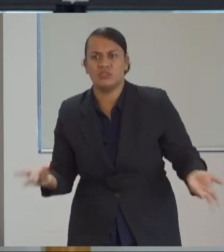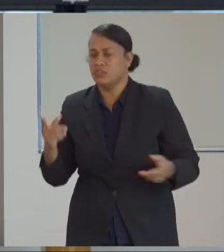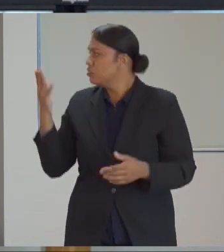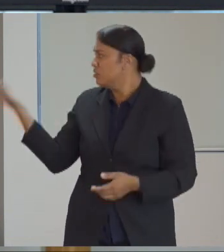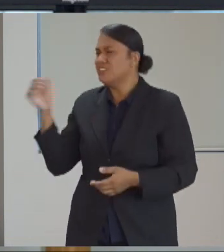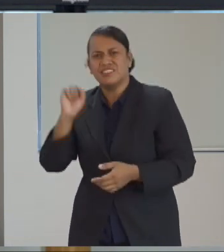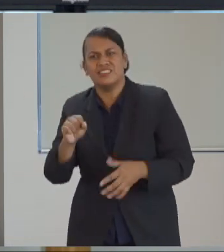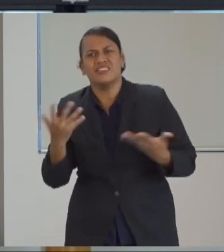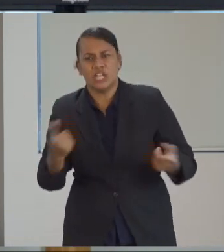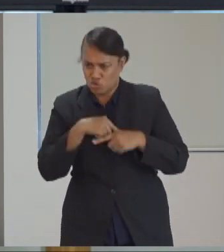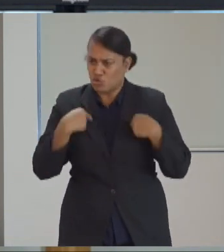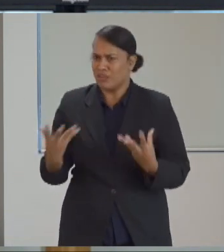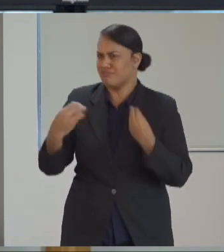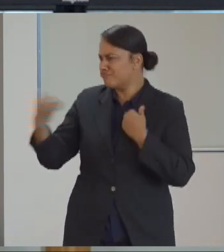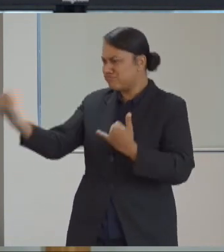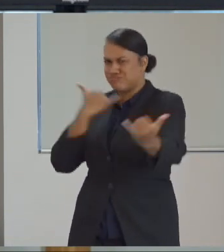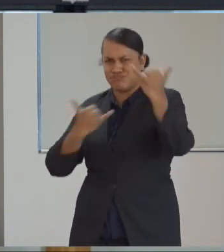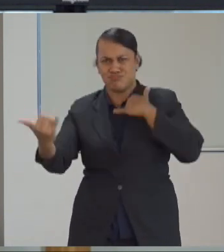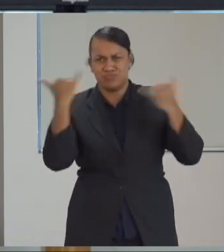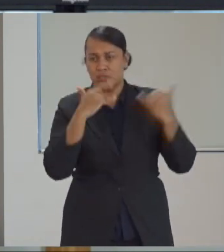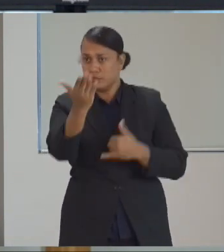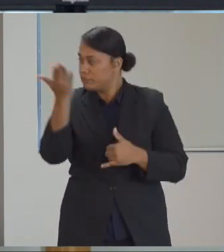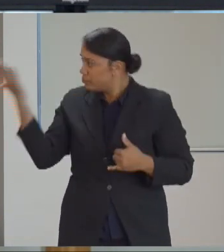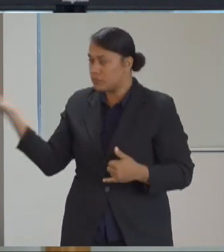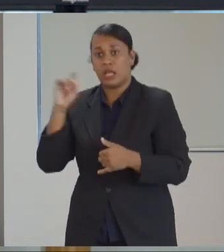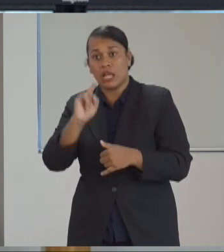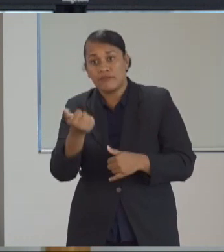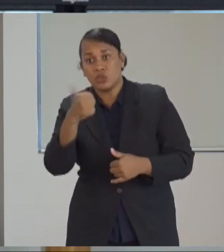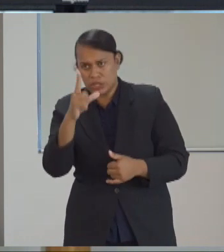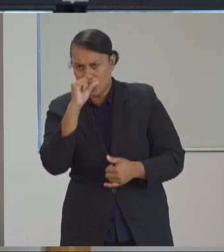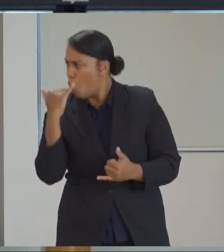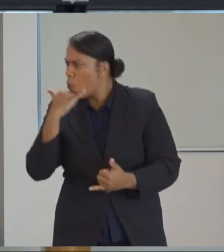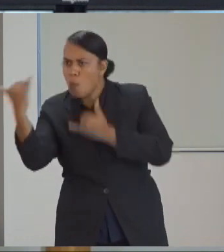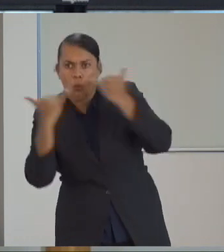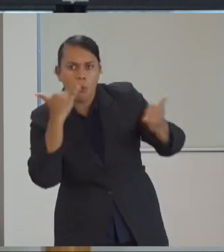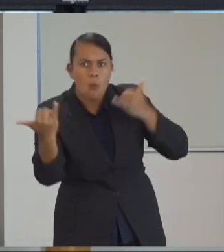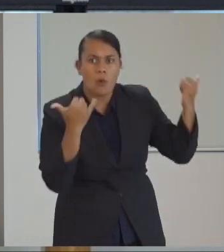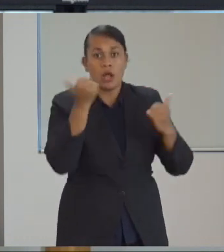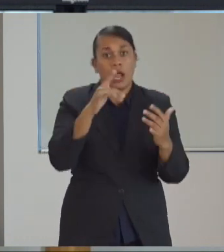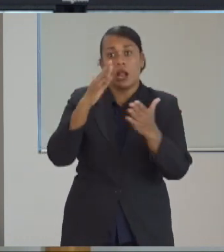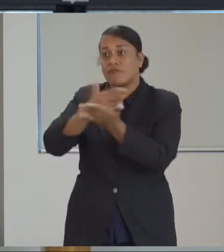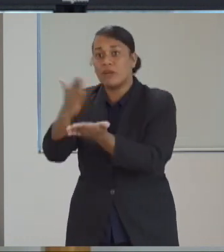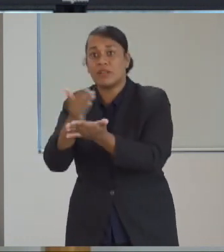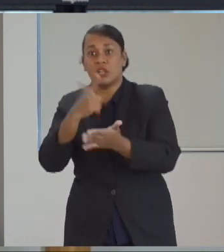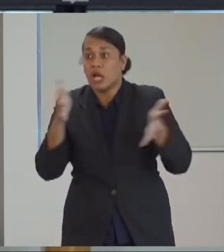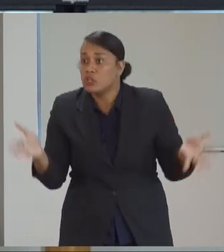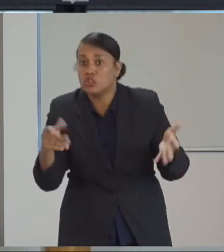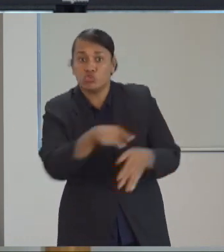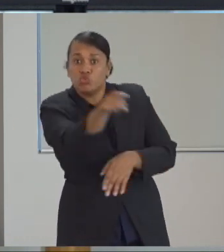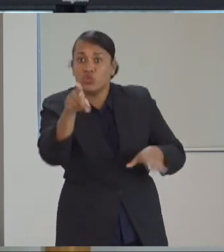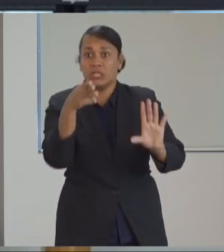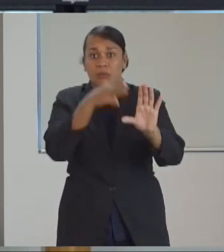so I refer them directly to FNPF and they approach those people. And again, I urge all, through the media, urge all employers to